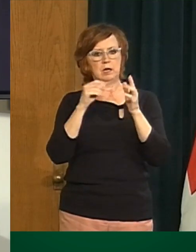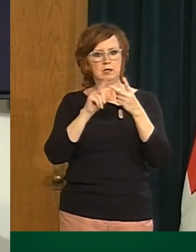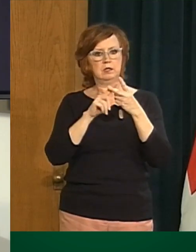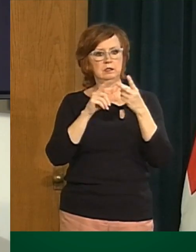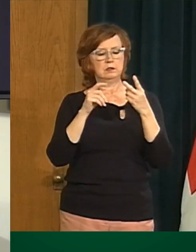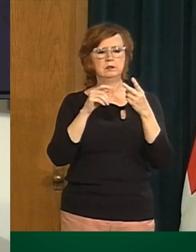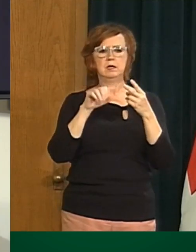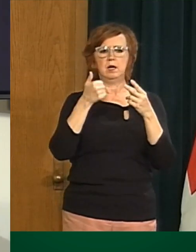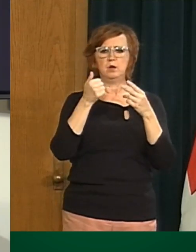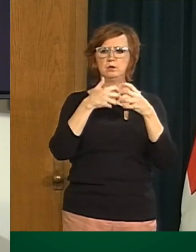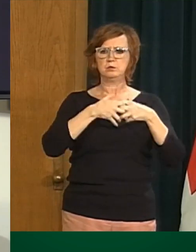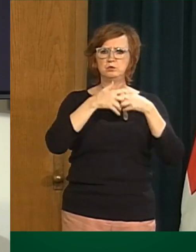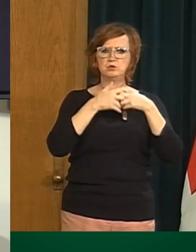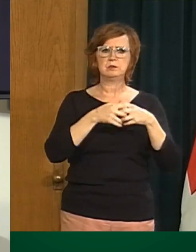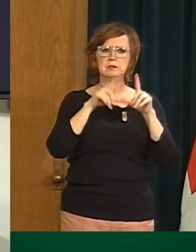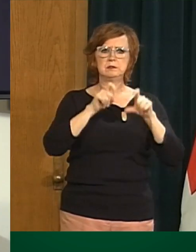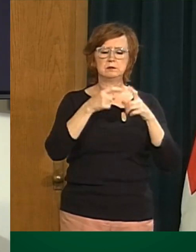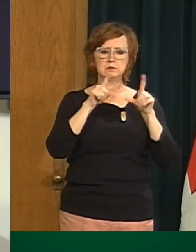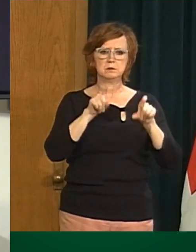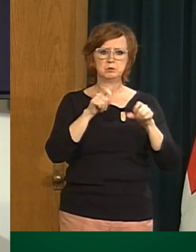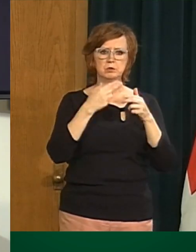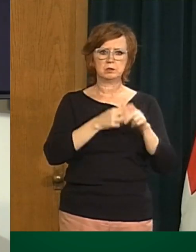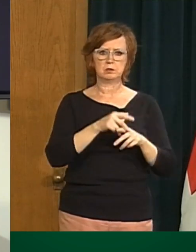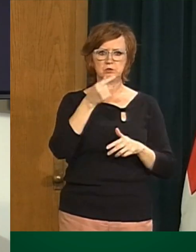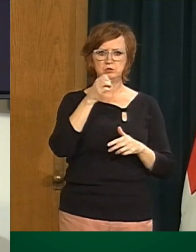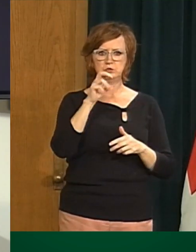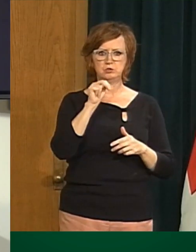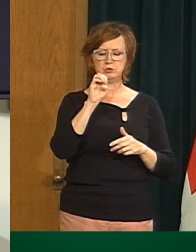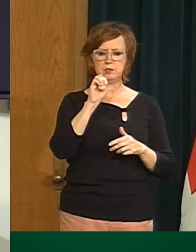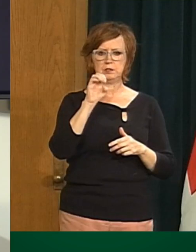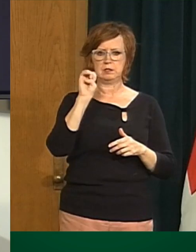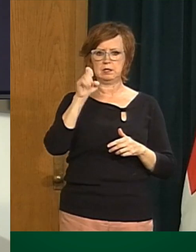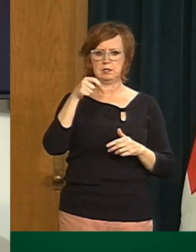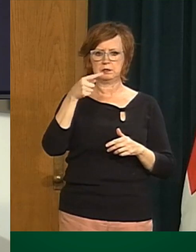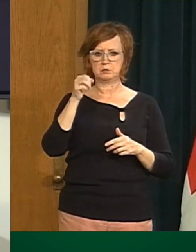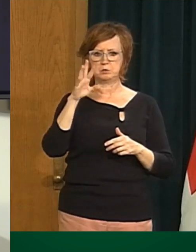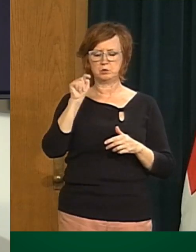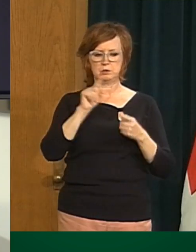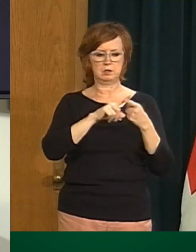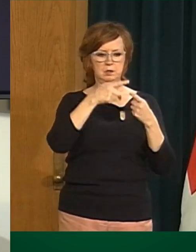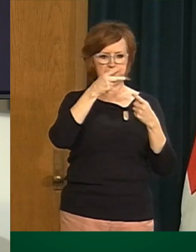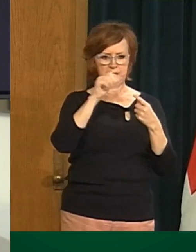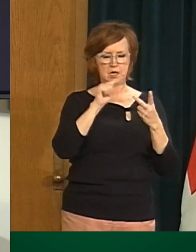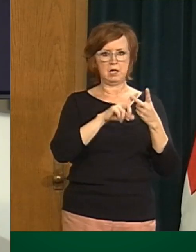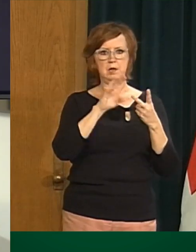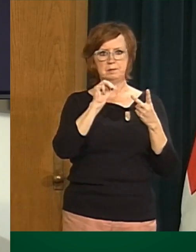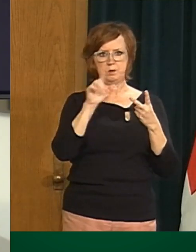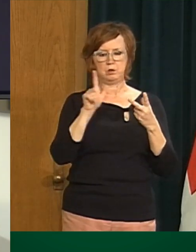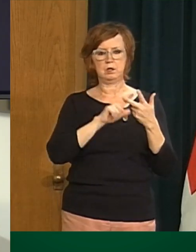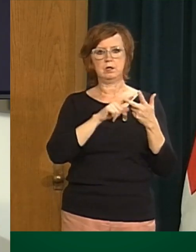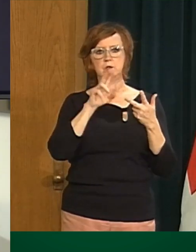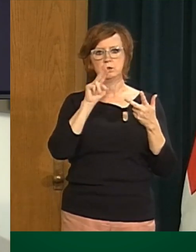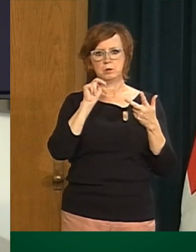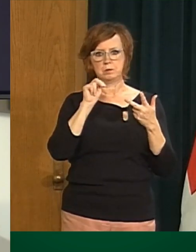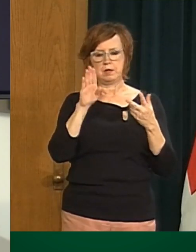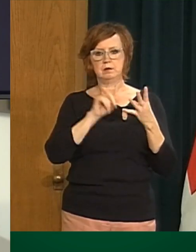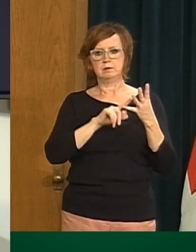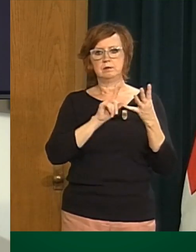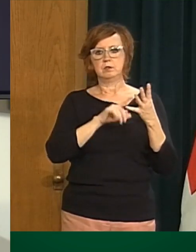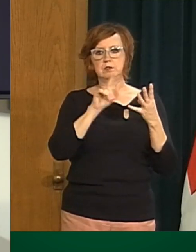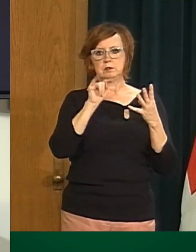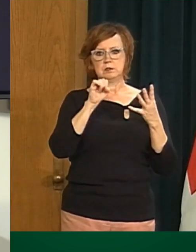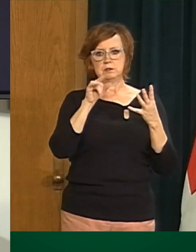Gen Expert machines are now live across 11 sites, including the North, Prince Albert, Meadow Lake, North Battleford, Tisdale, Isle of La